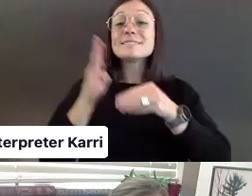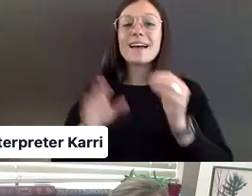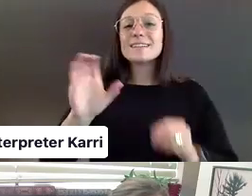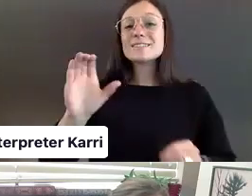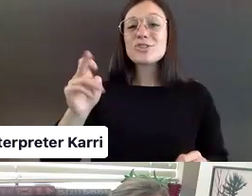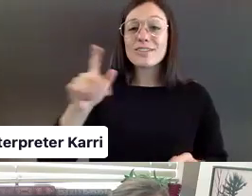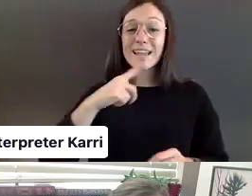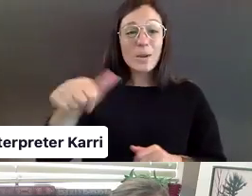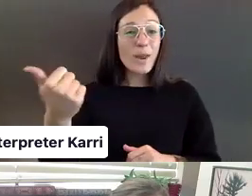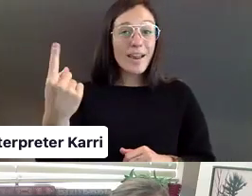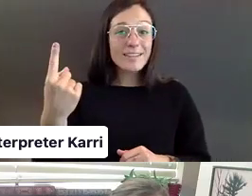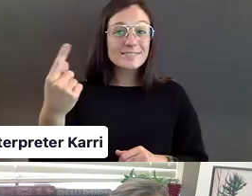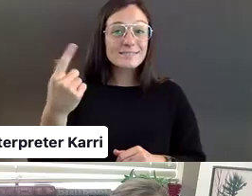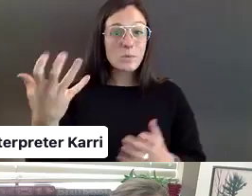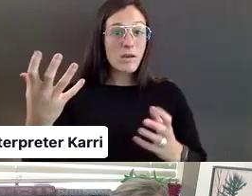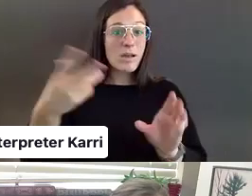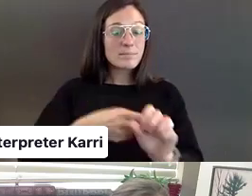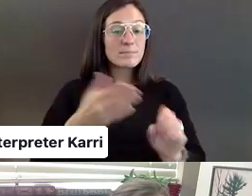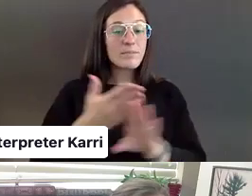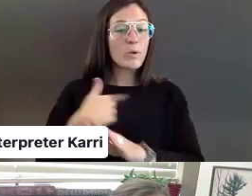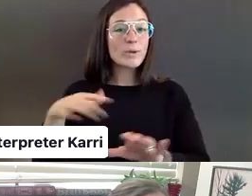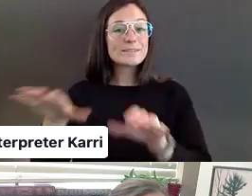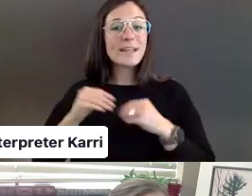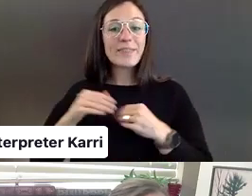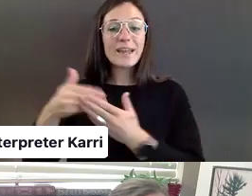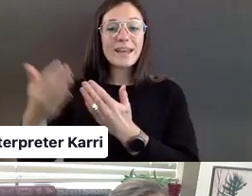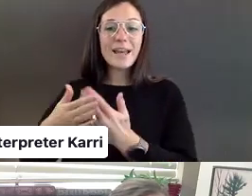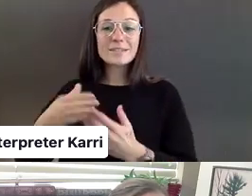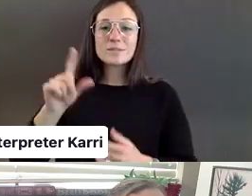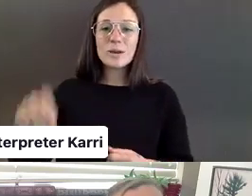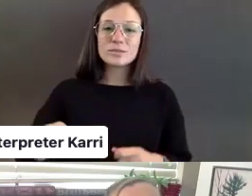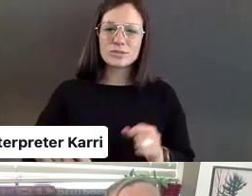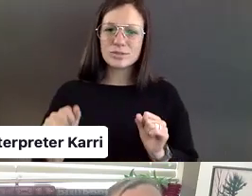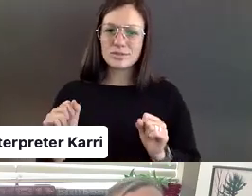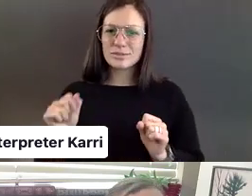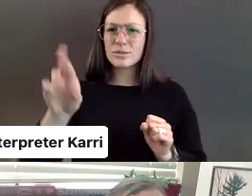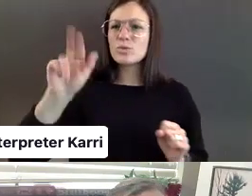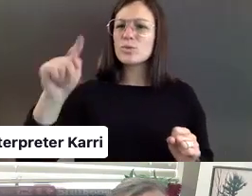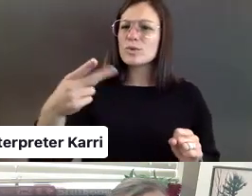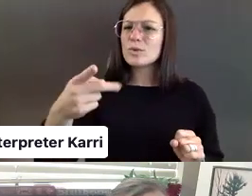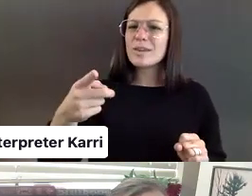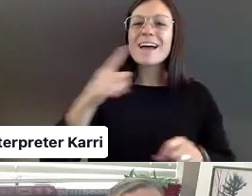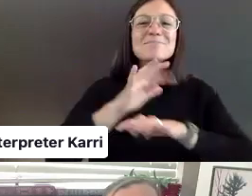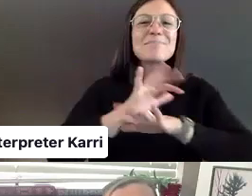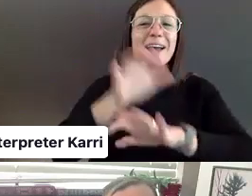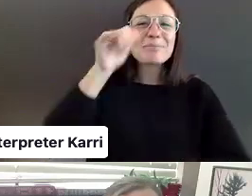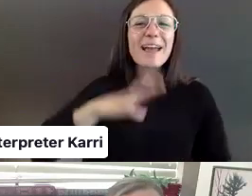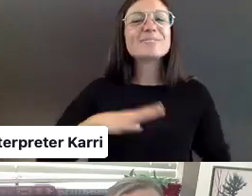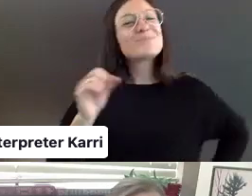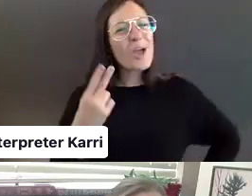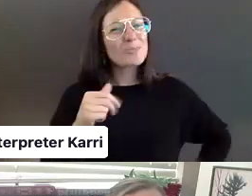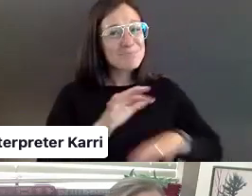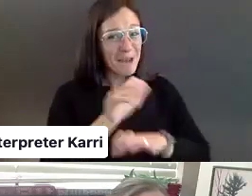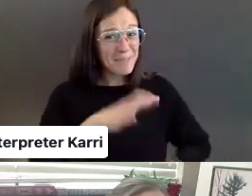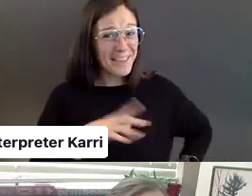else want to jump in with an answer before we move on to the next question? Spider-Man. I'm sorry? Spider-Man.